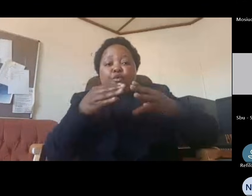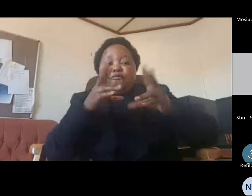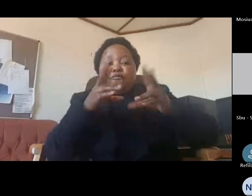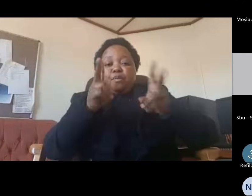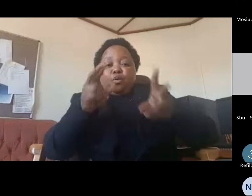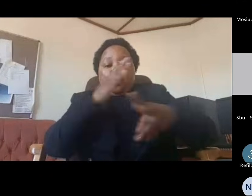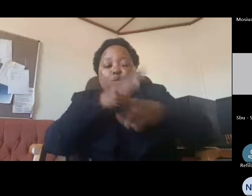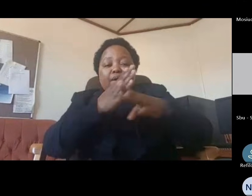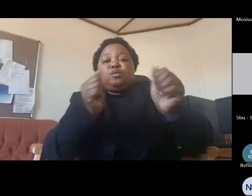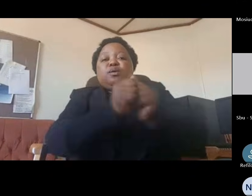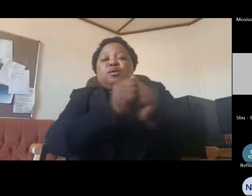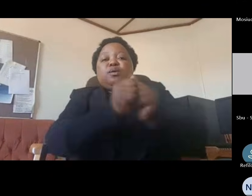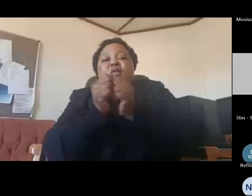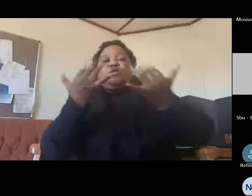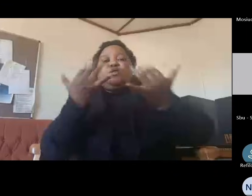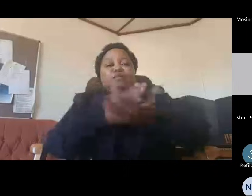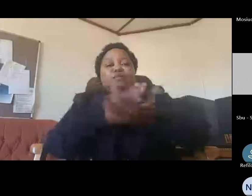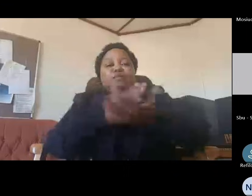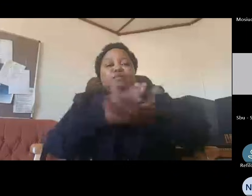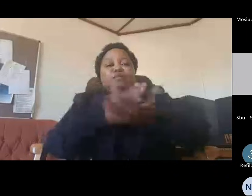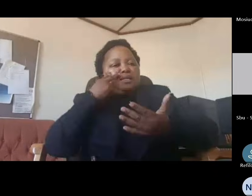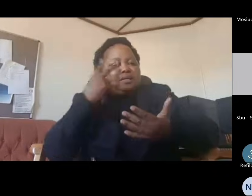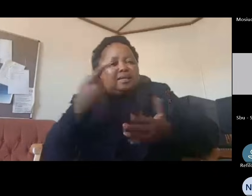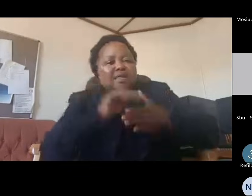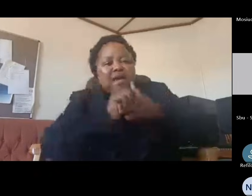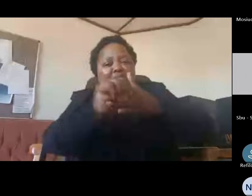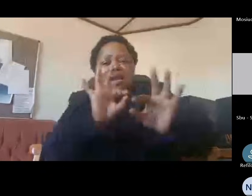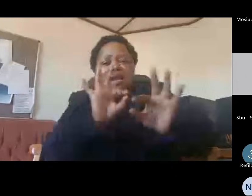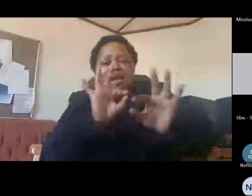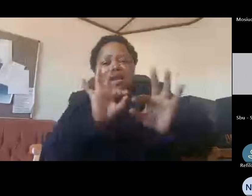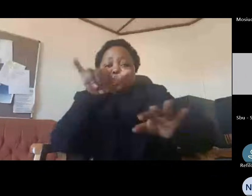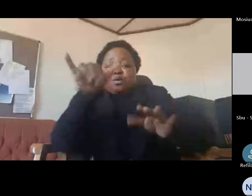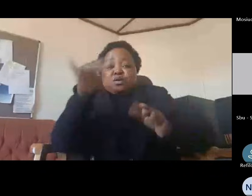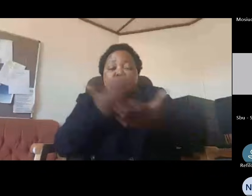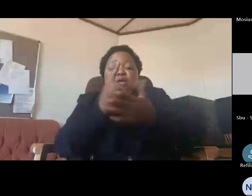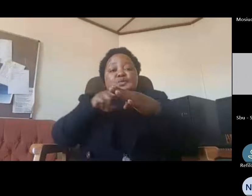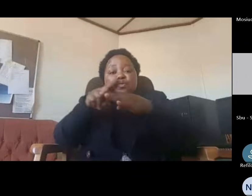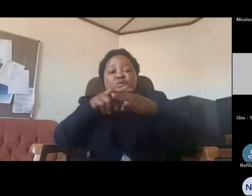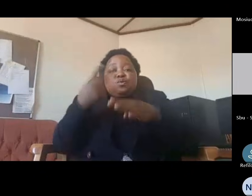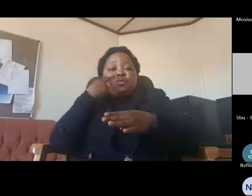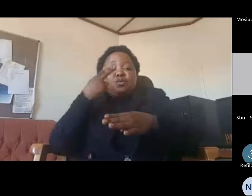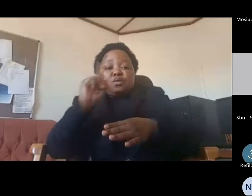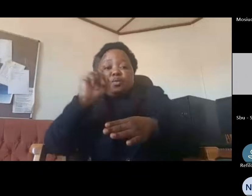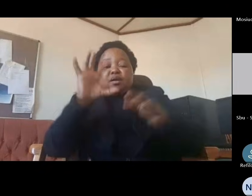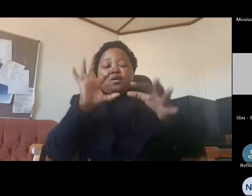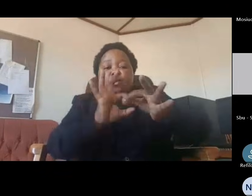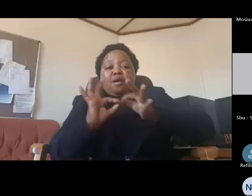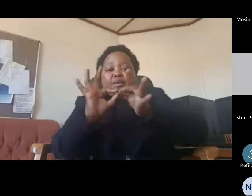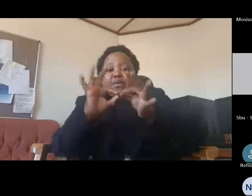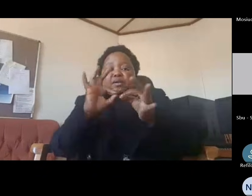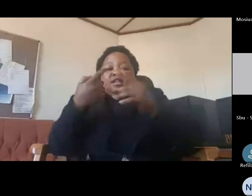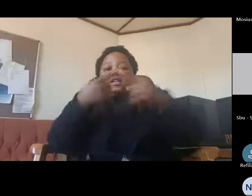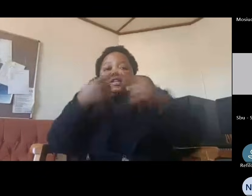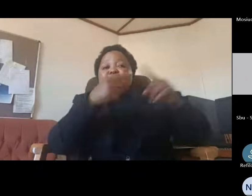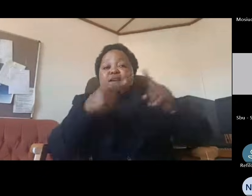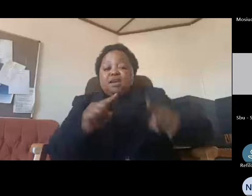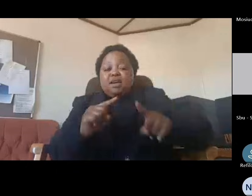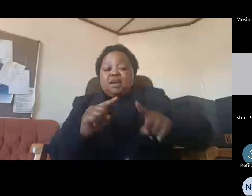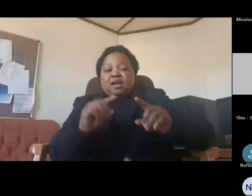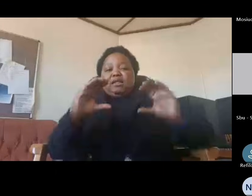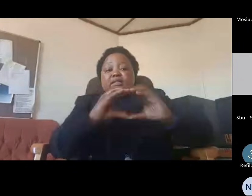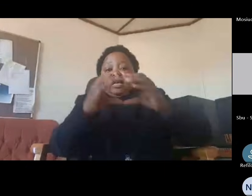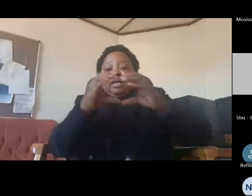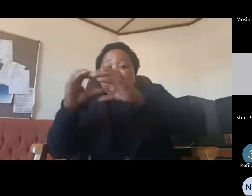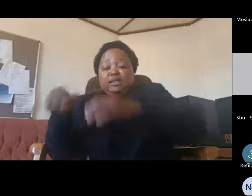guidelines that are in use, you'll see the collaboration and the different sectors that were involved. I think what's